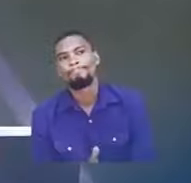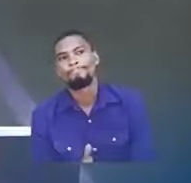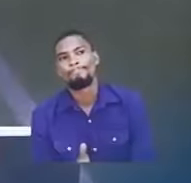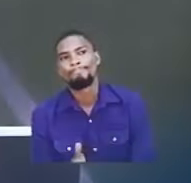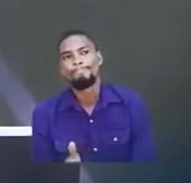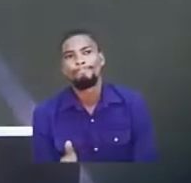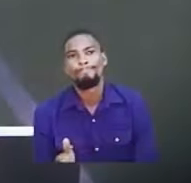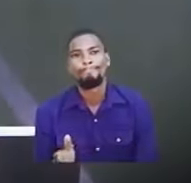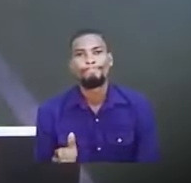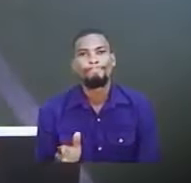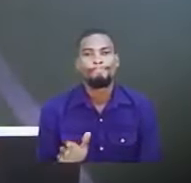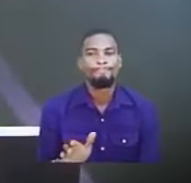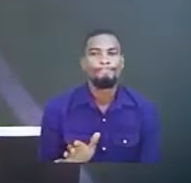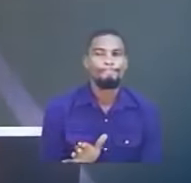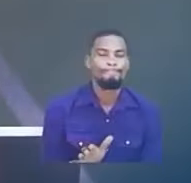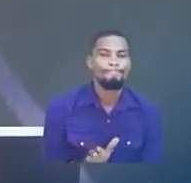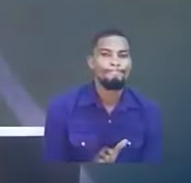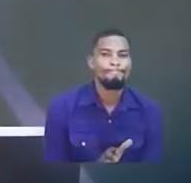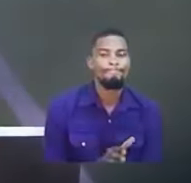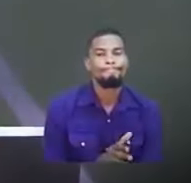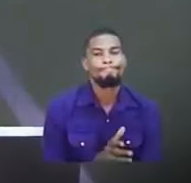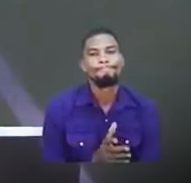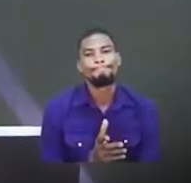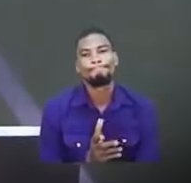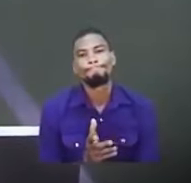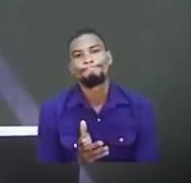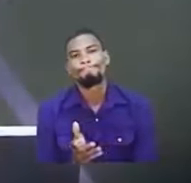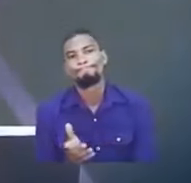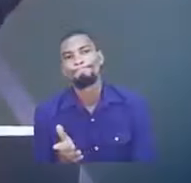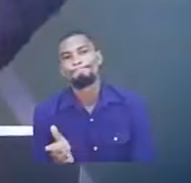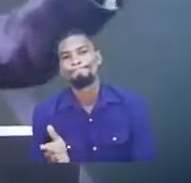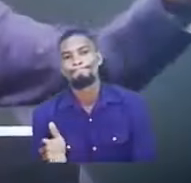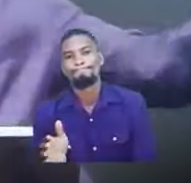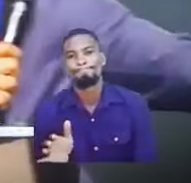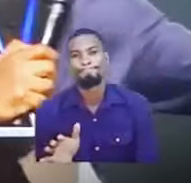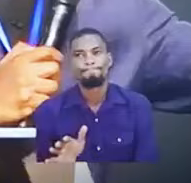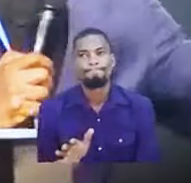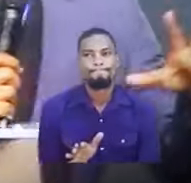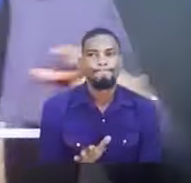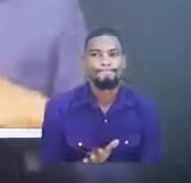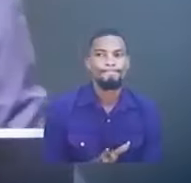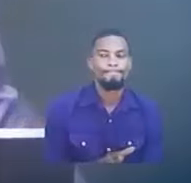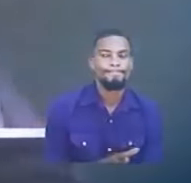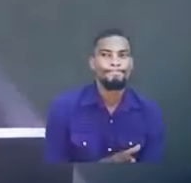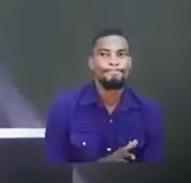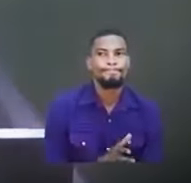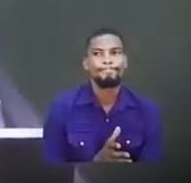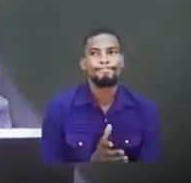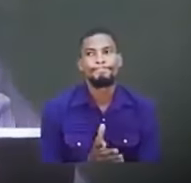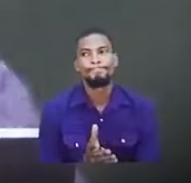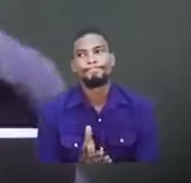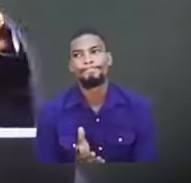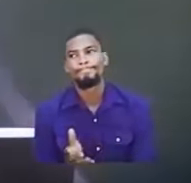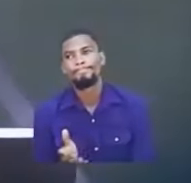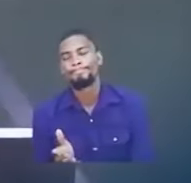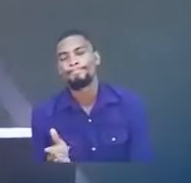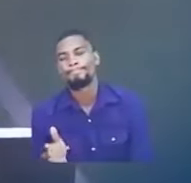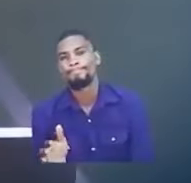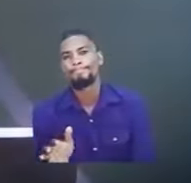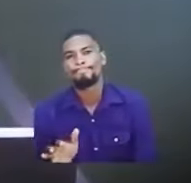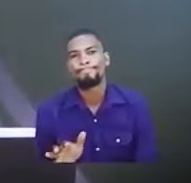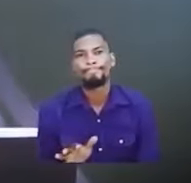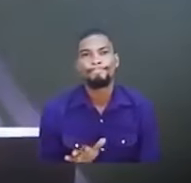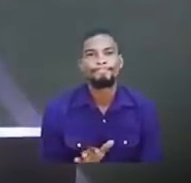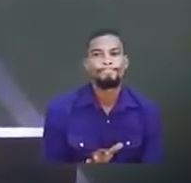Because it's about you. The people who say preach on is as if preach to somebody. That is why we don't encourage these things